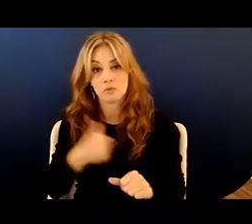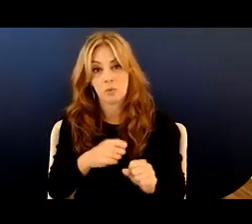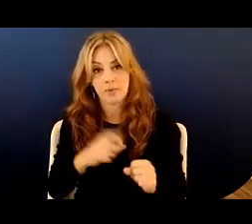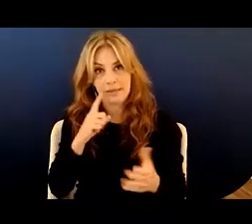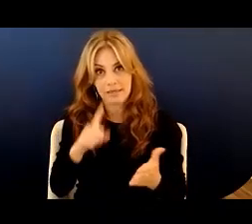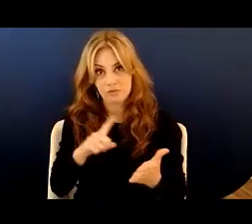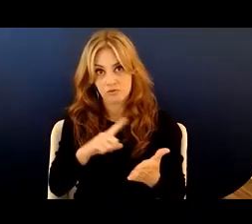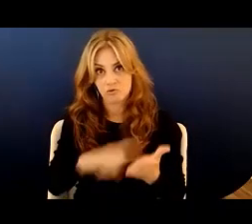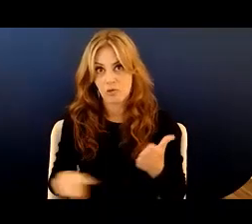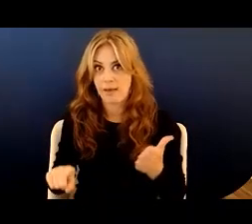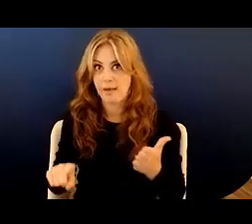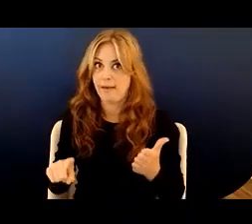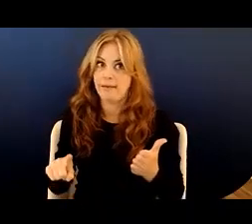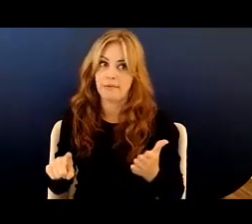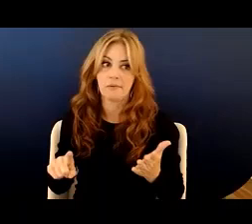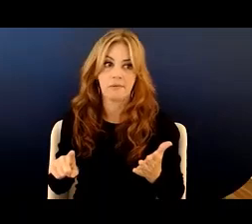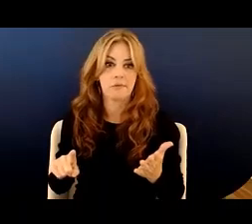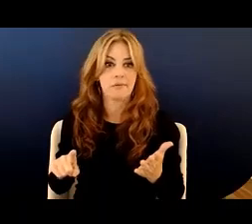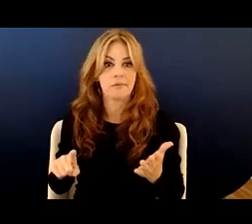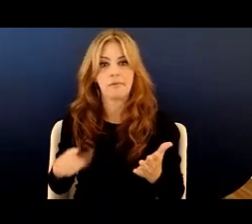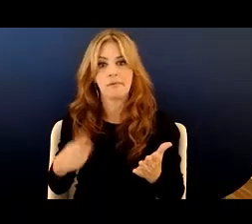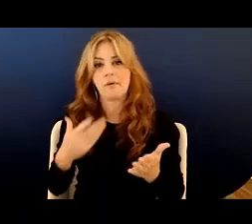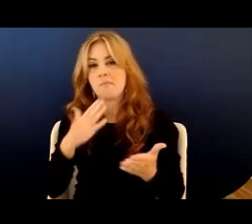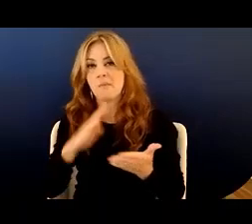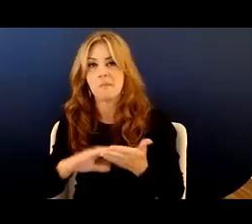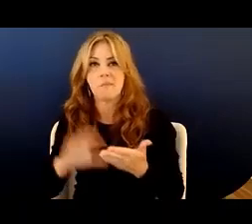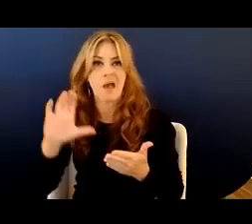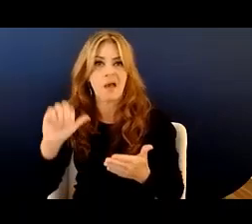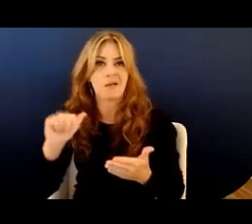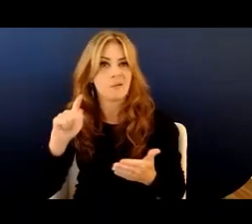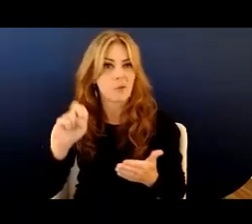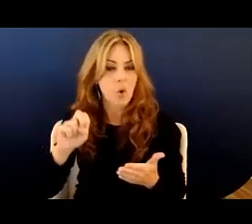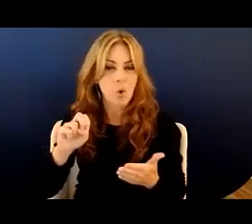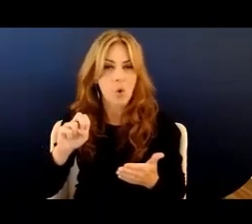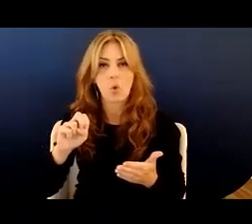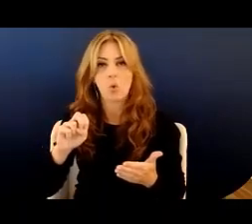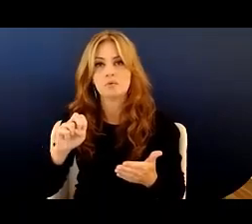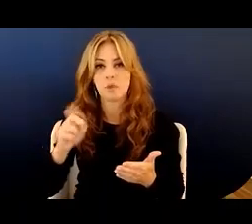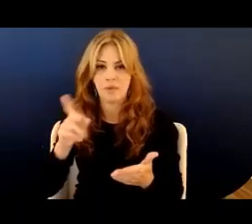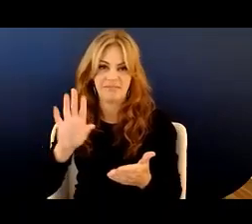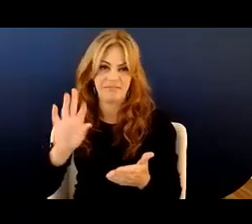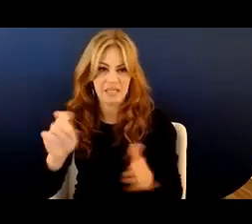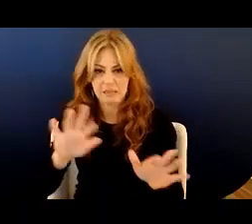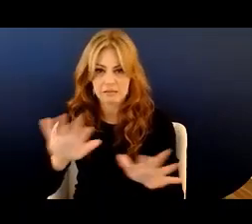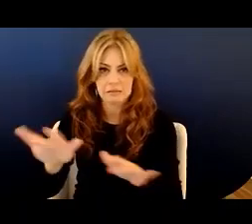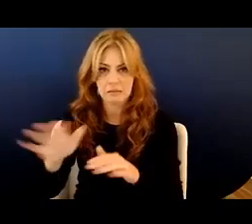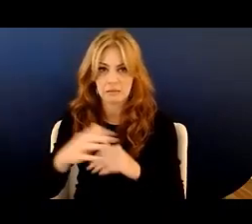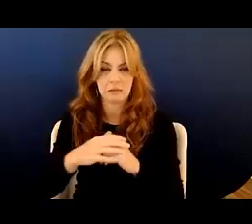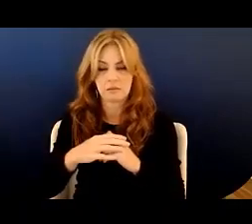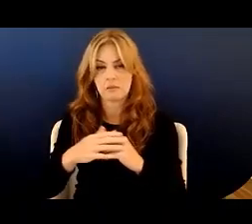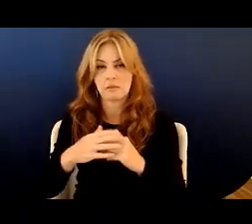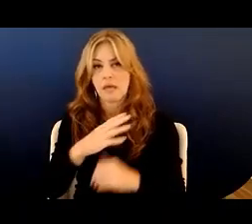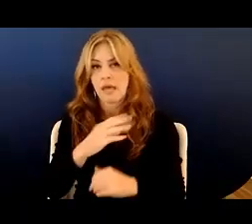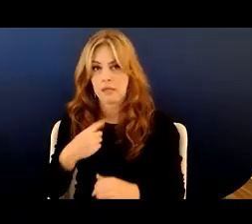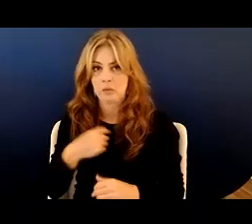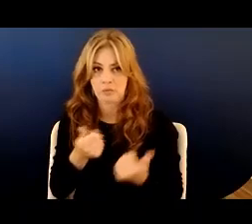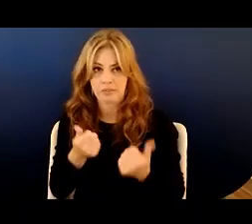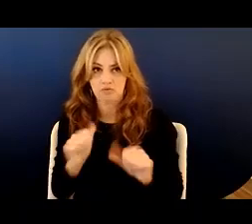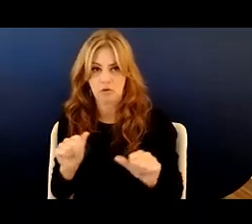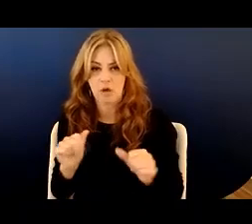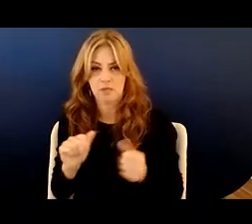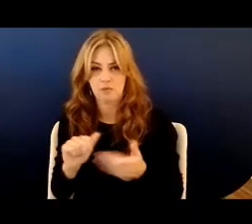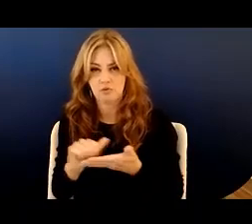for any kind of bad code that has crept in somehow. And we try and scrub